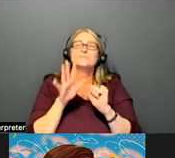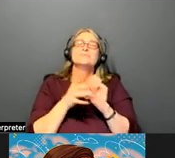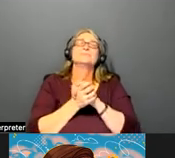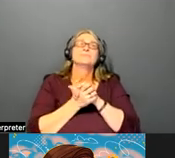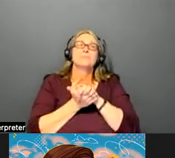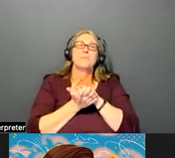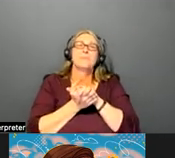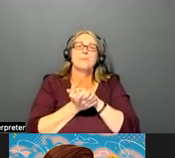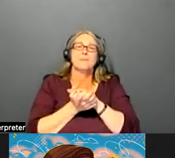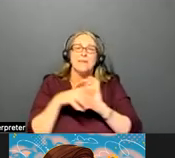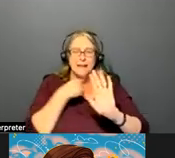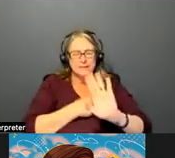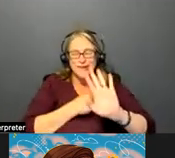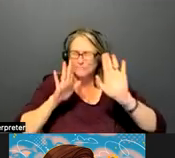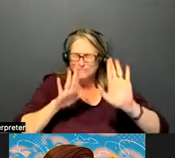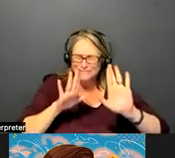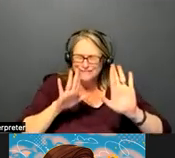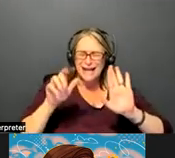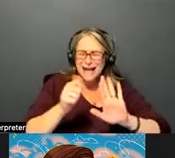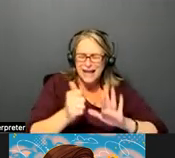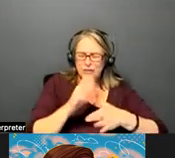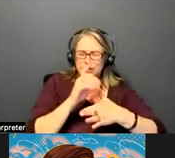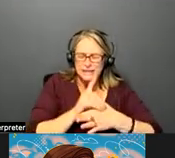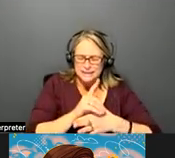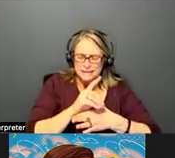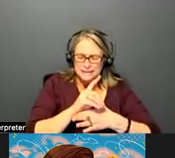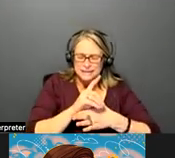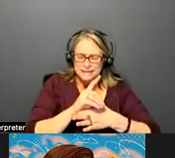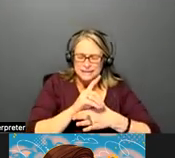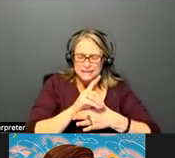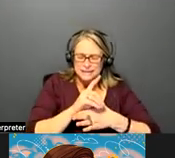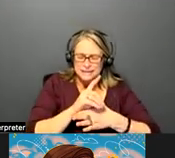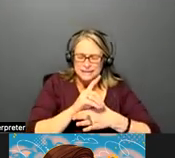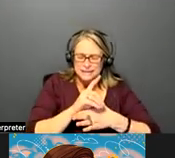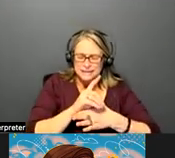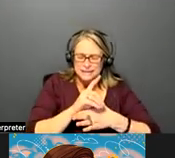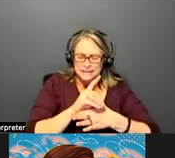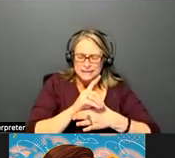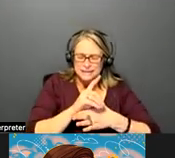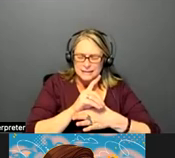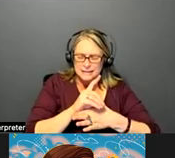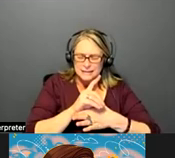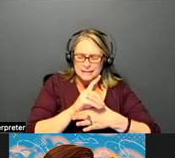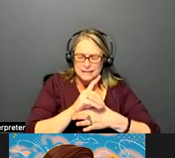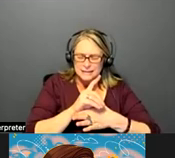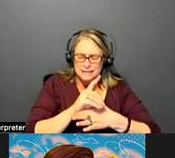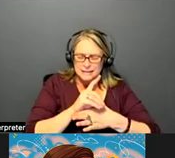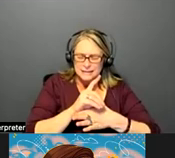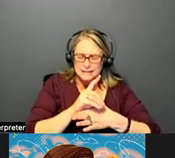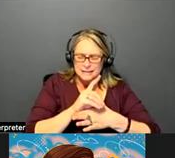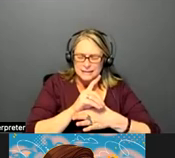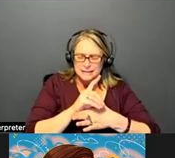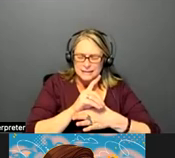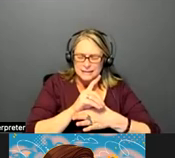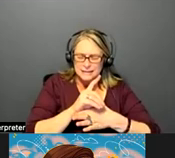other disabled women of color will often kind of dominate that conversation as well.